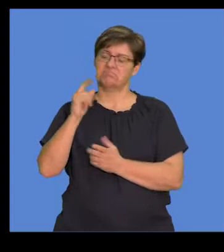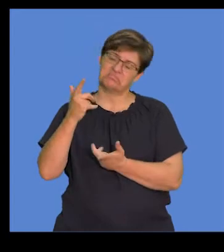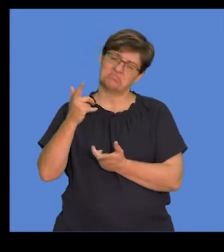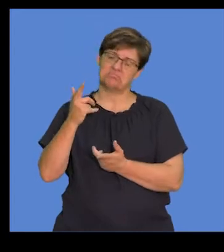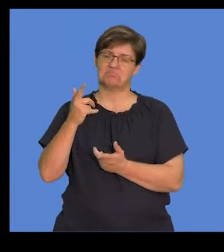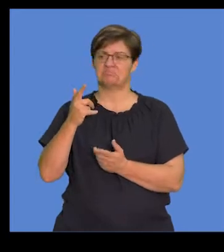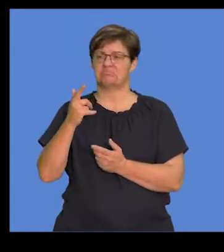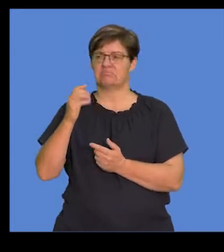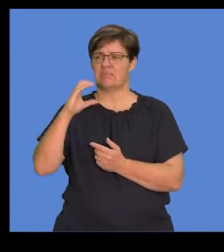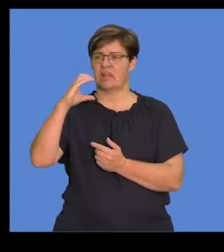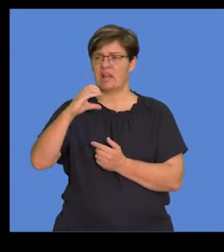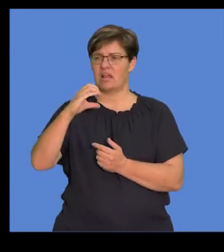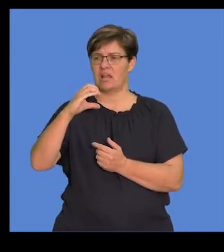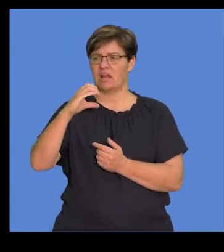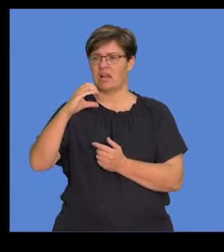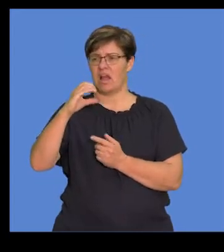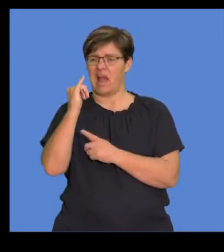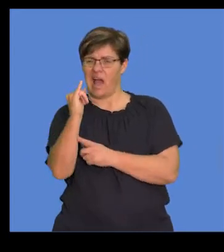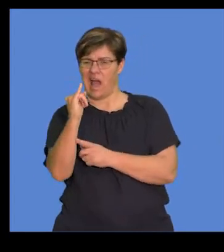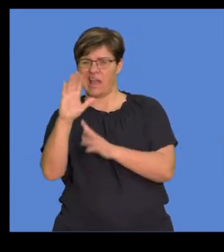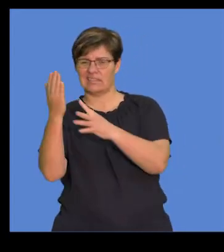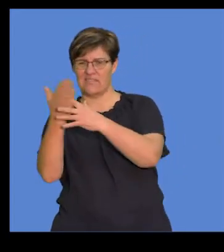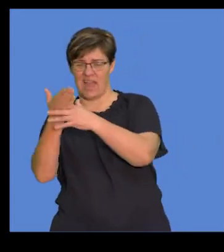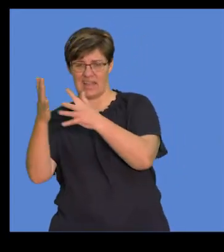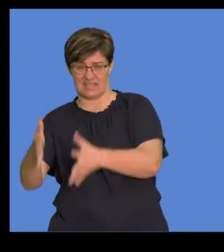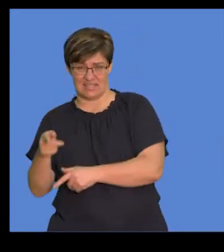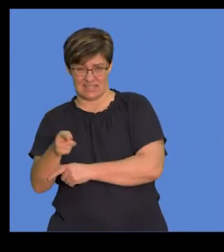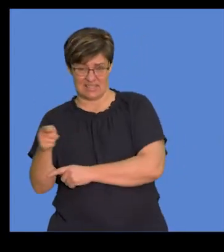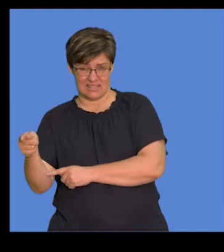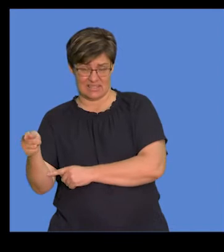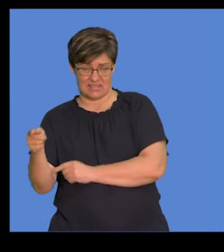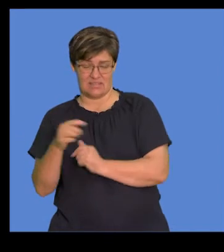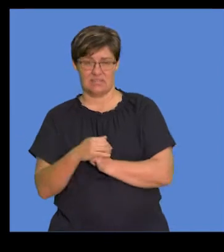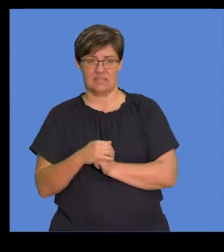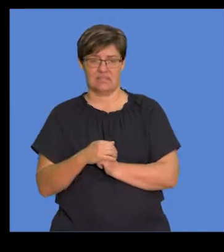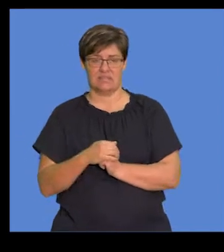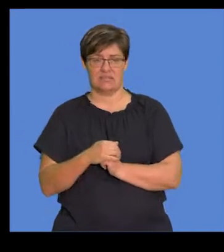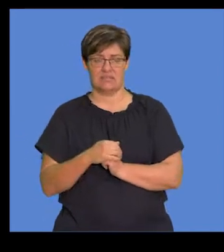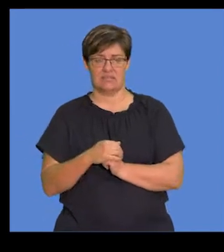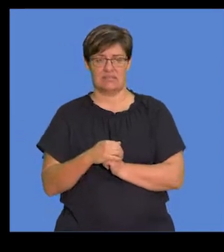Okay, the current dividers, very important.